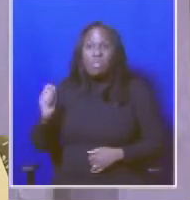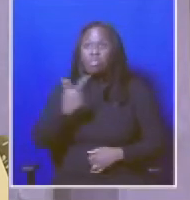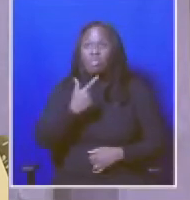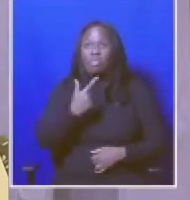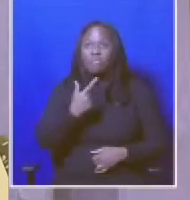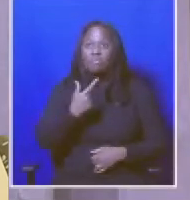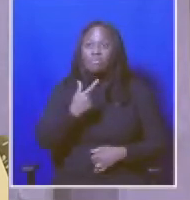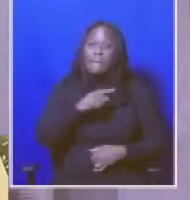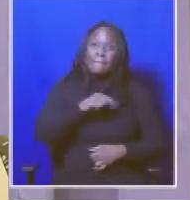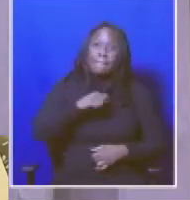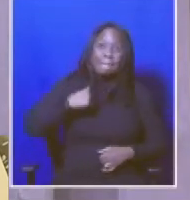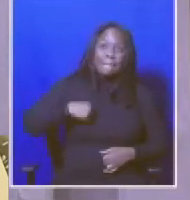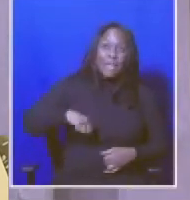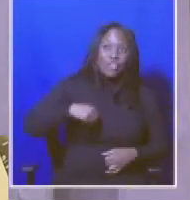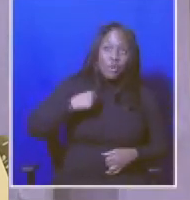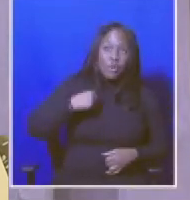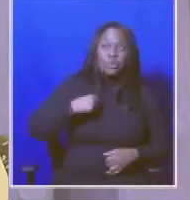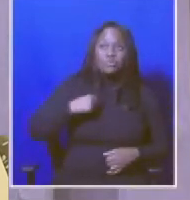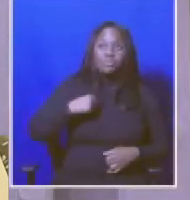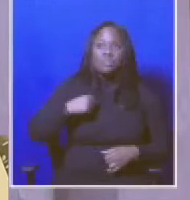starting from metros right down,